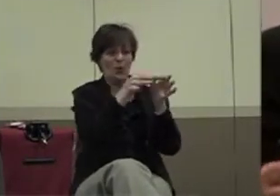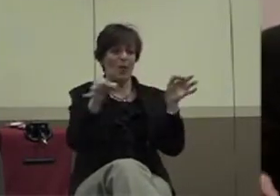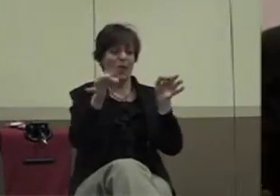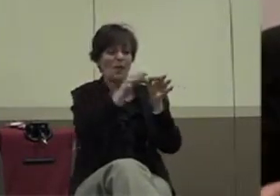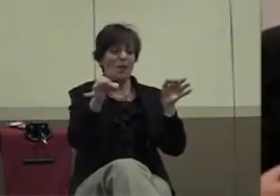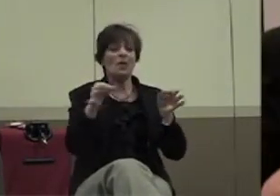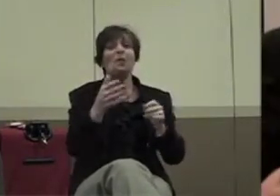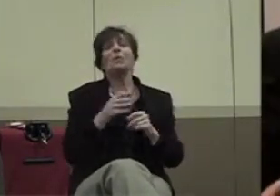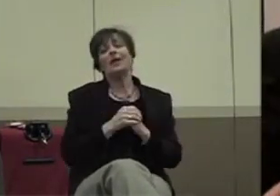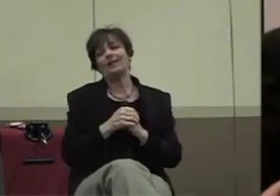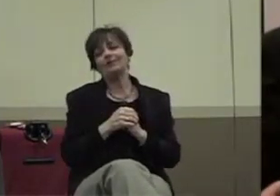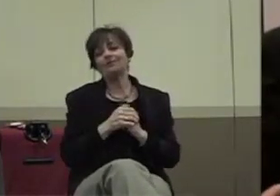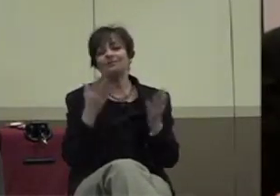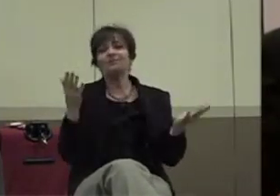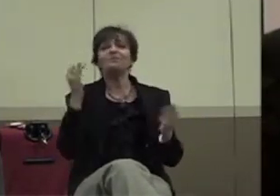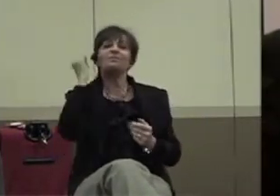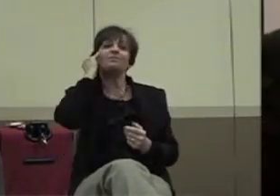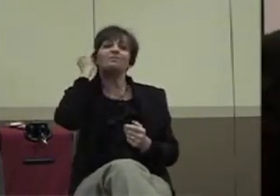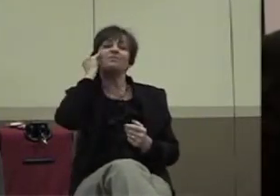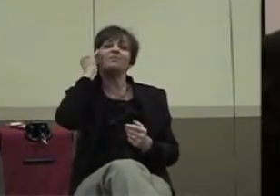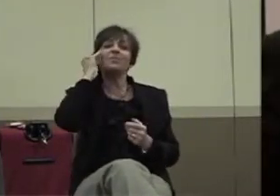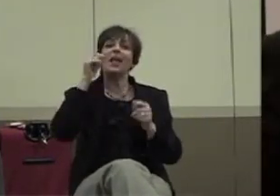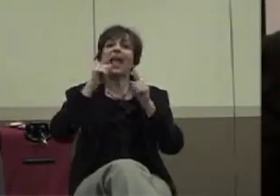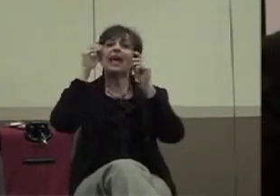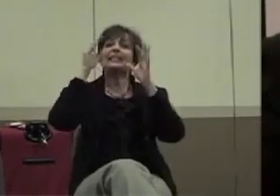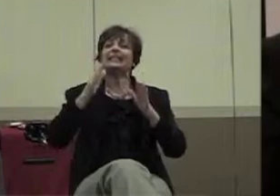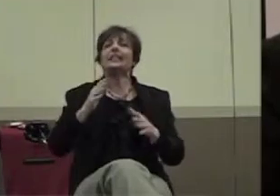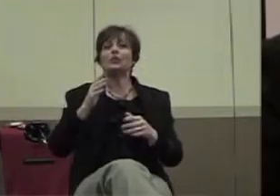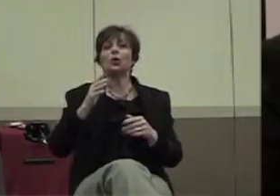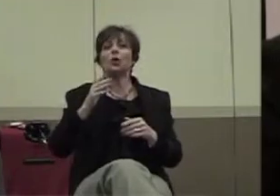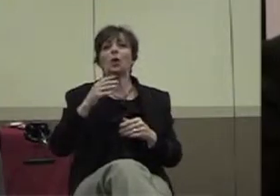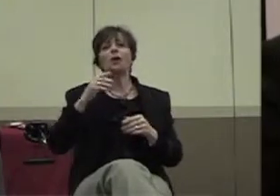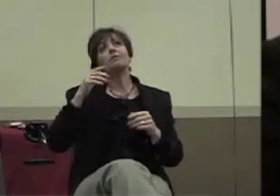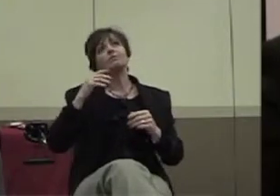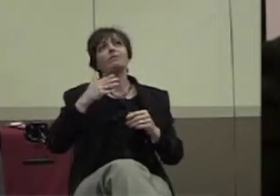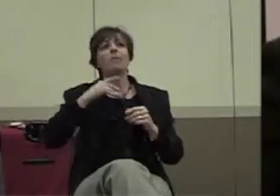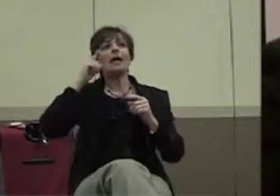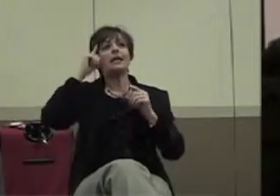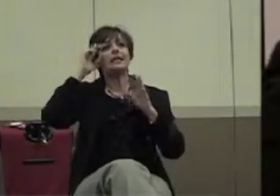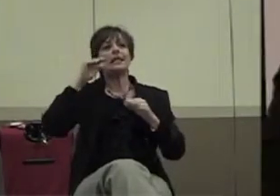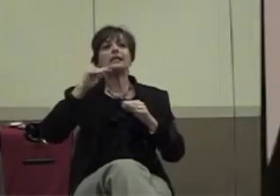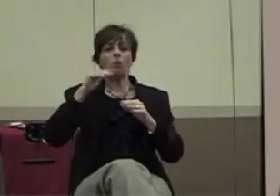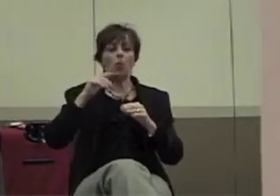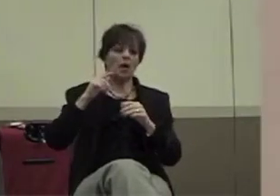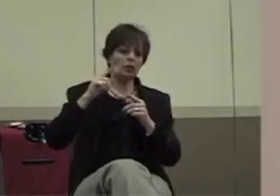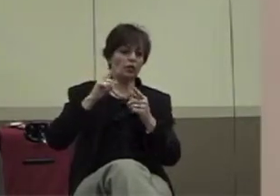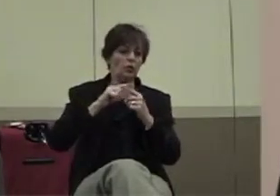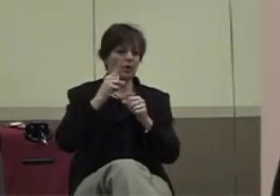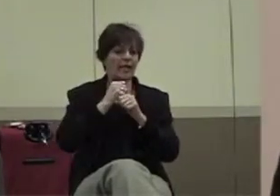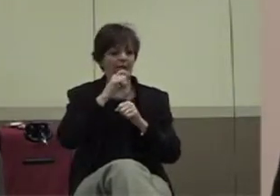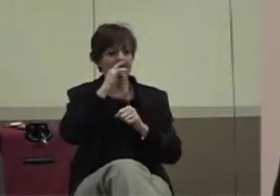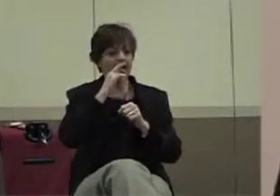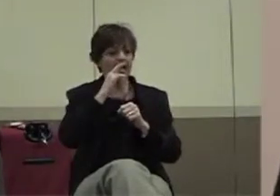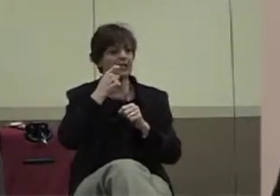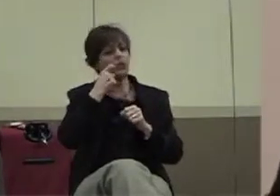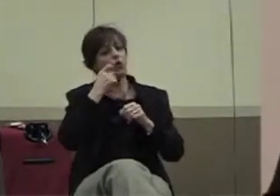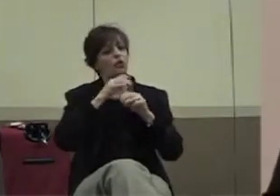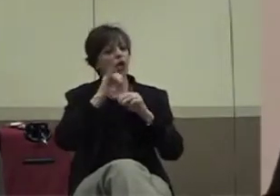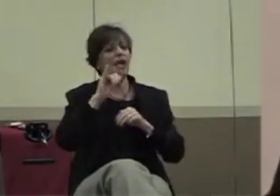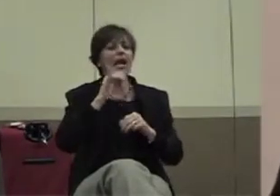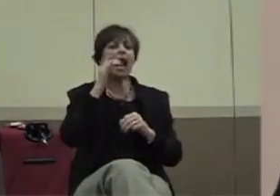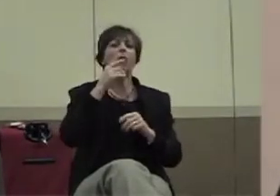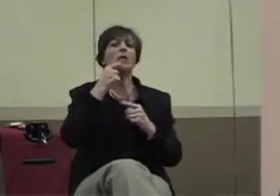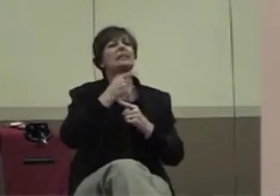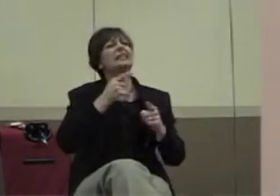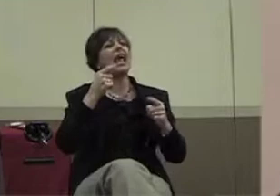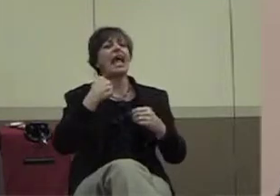so let's say, as the teacher, my anticipatory set to get the kids hooked on it, I'm going to say, boys and girls, I've got a word riddle for you